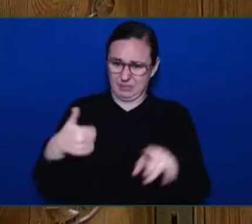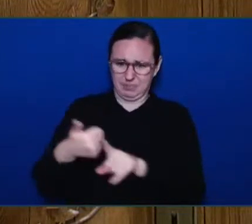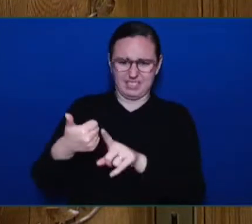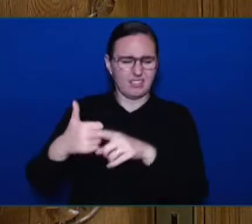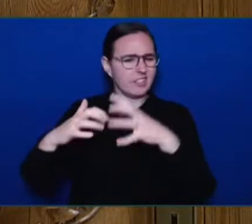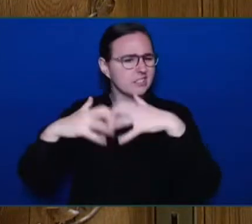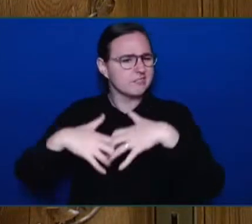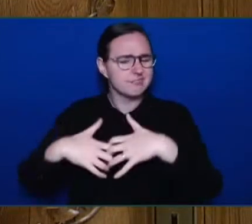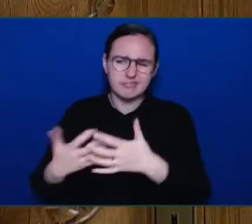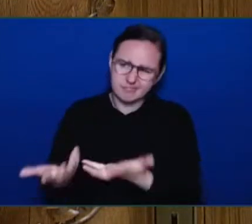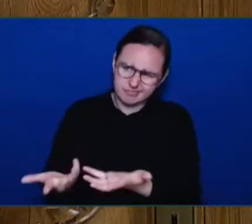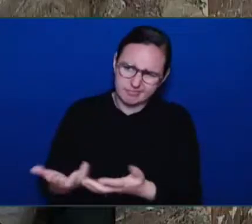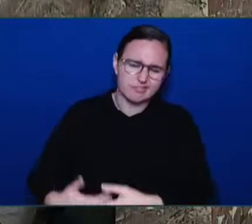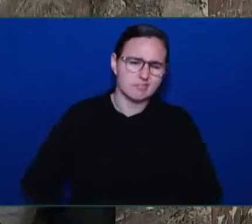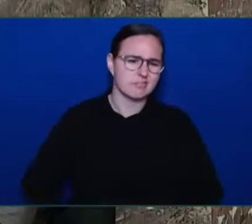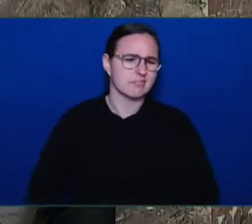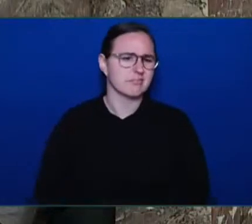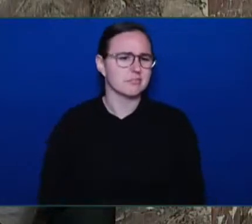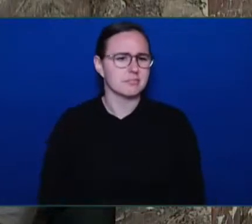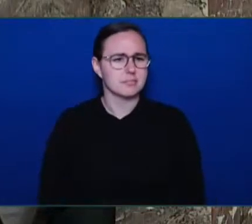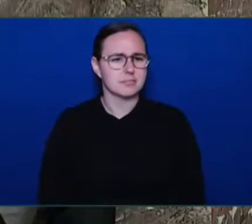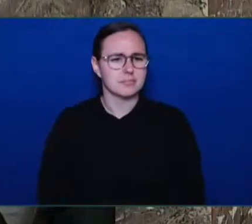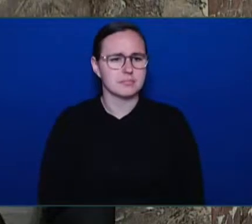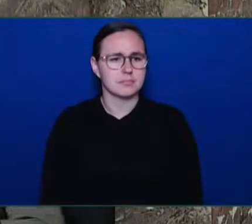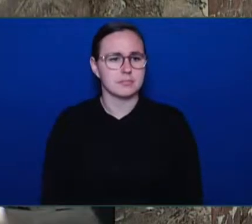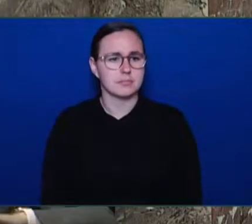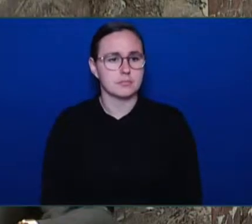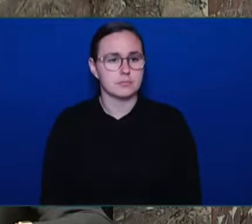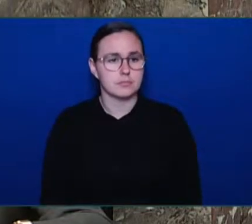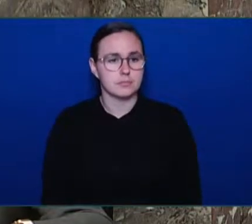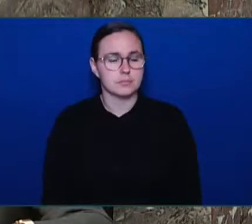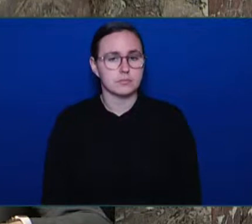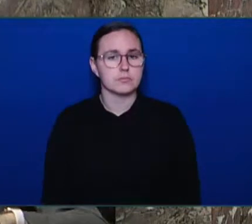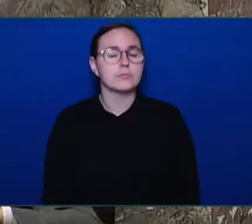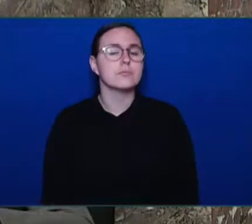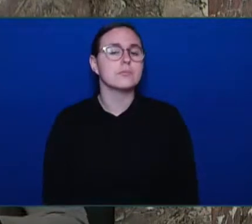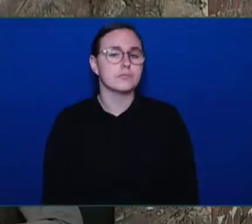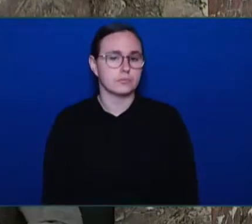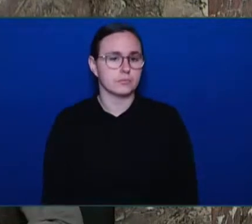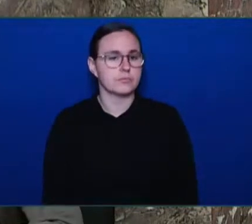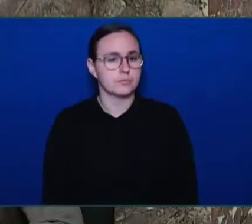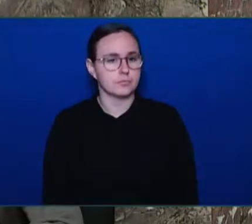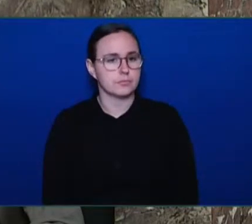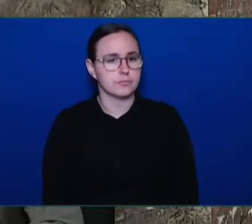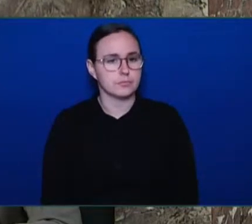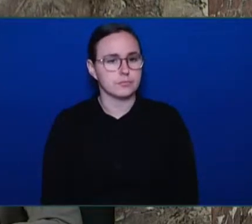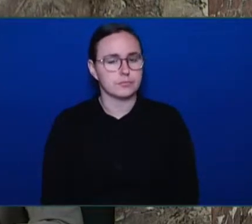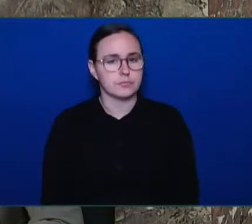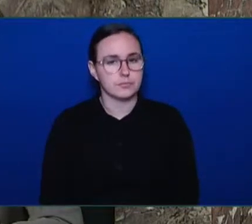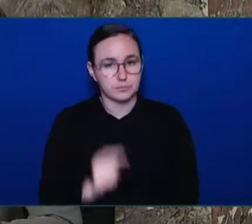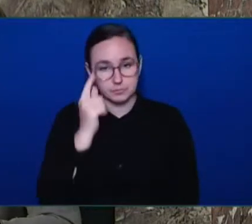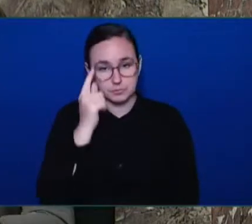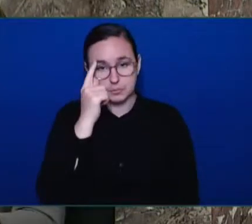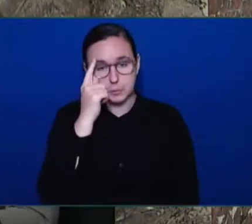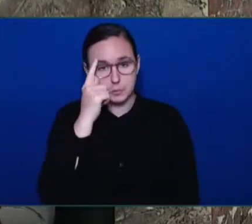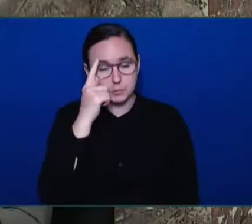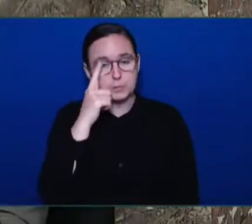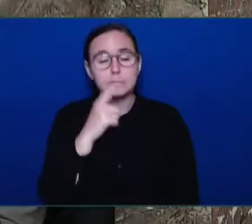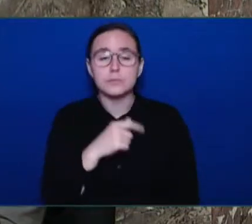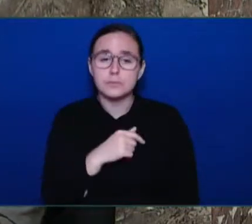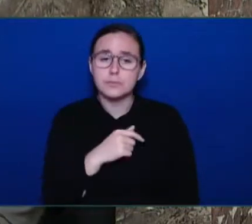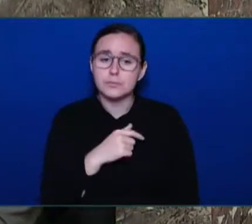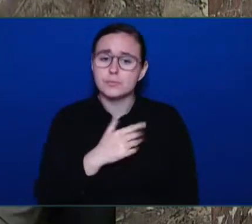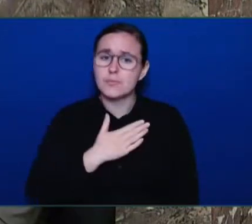Minister of Health. Well, thank you, Honourable Speaker. I think our teams of nurses and doctors and health sciences professionals and healthcare